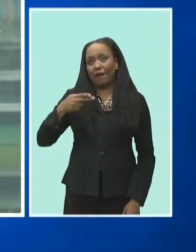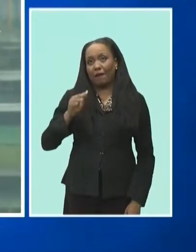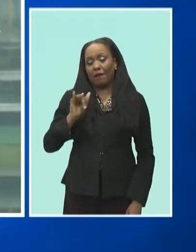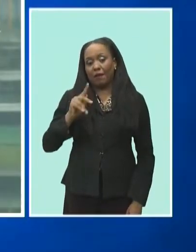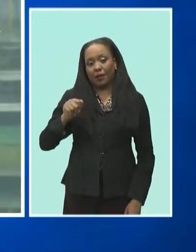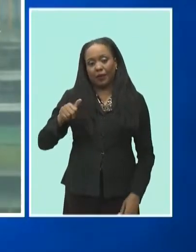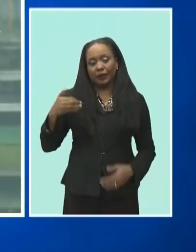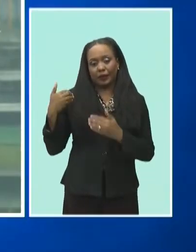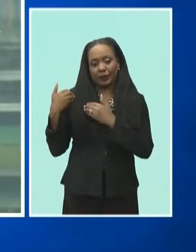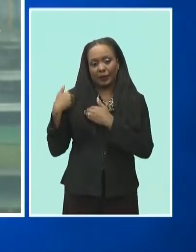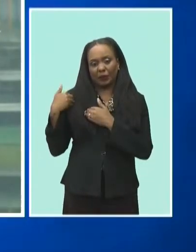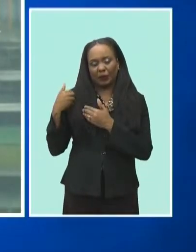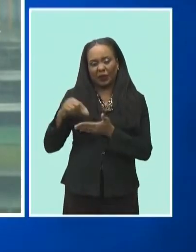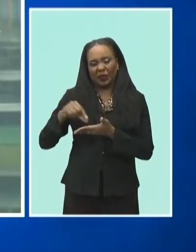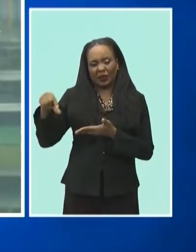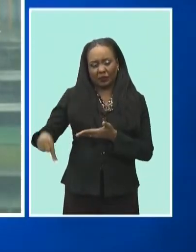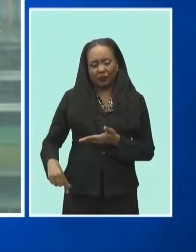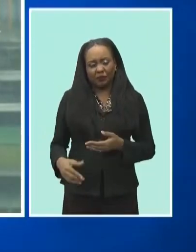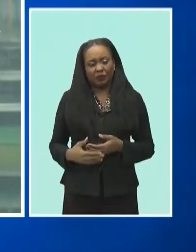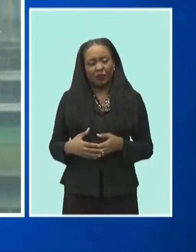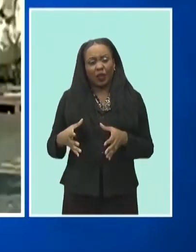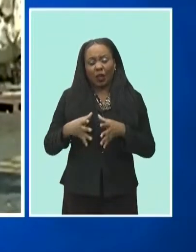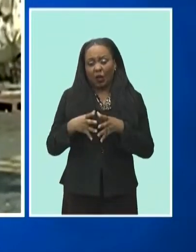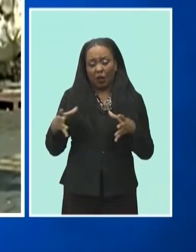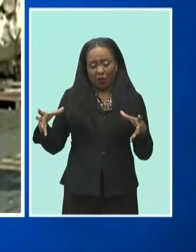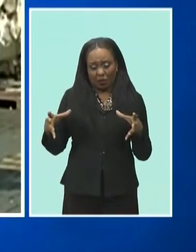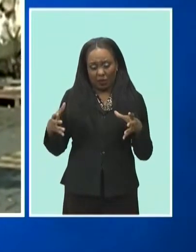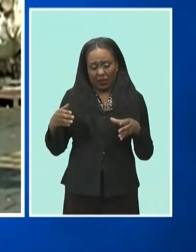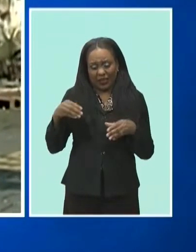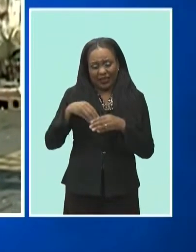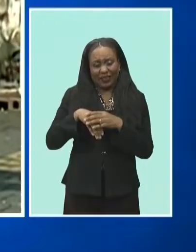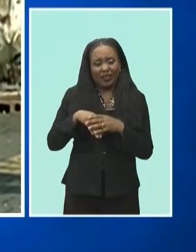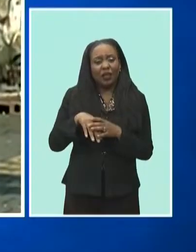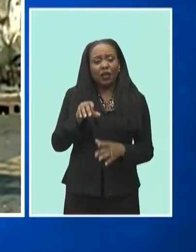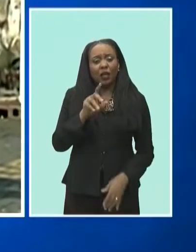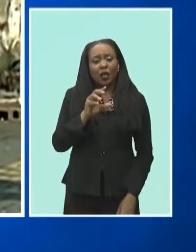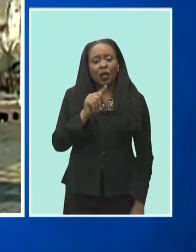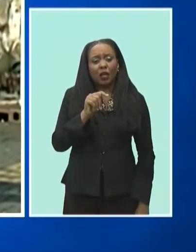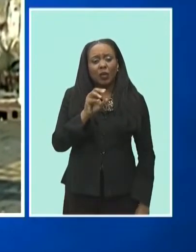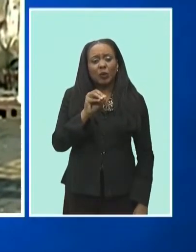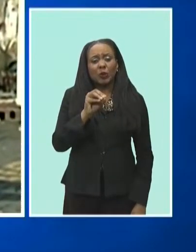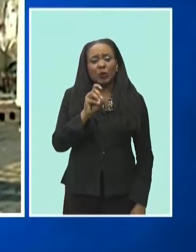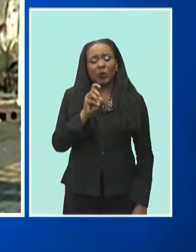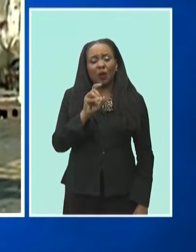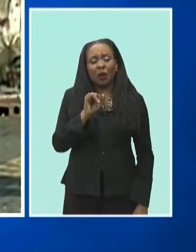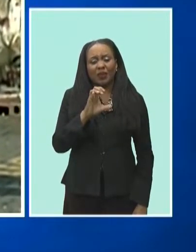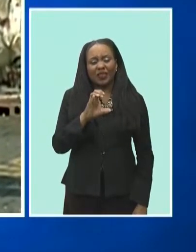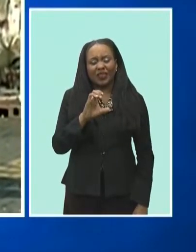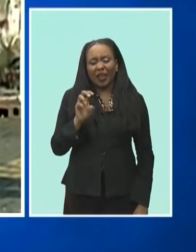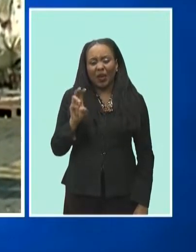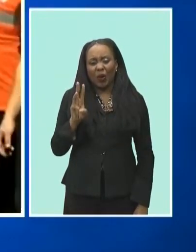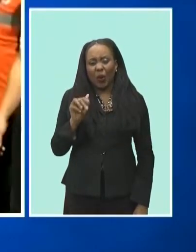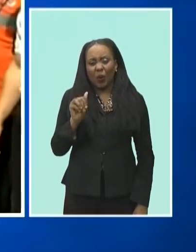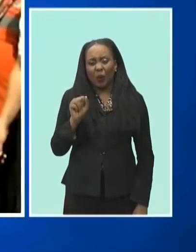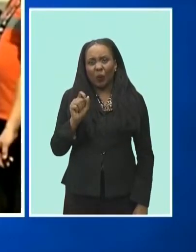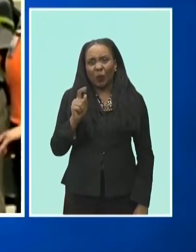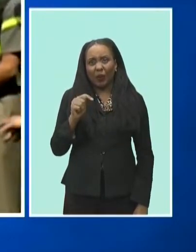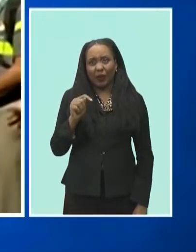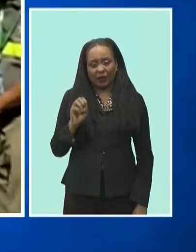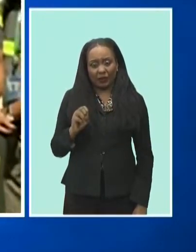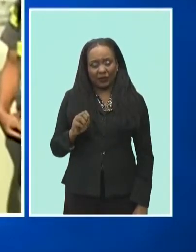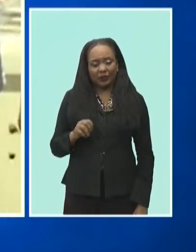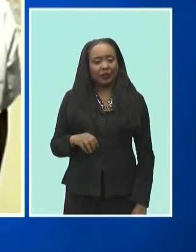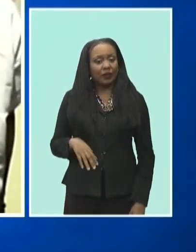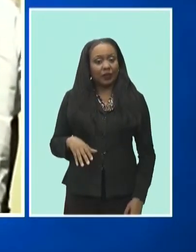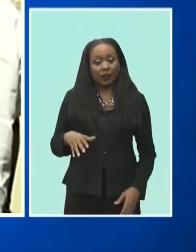vans containing toxic wastes were shipped from Canada to the Philippines. It was discovered by the Bureau of